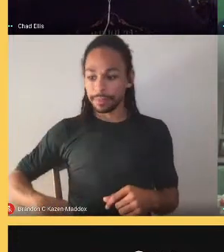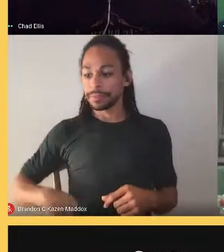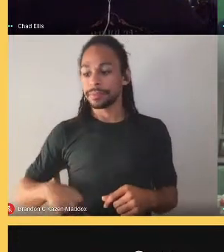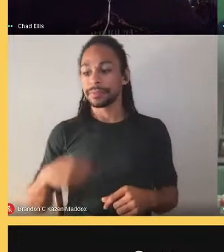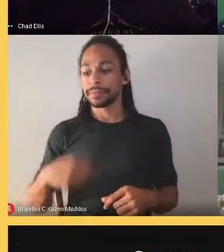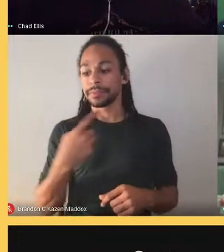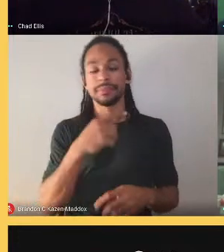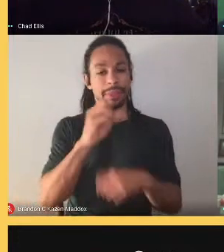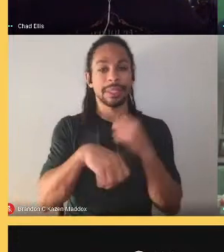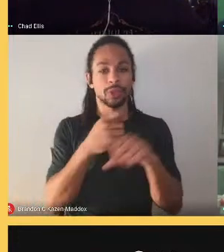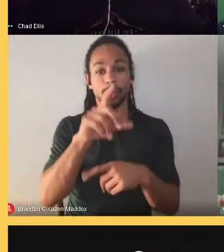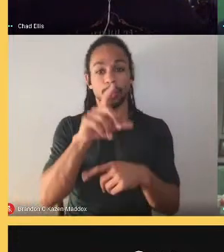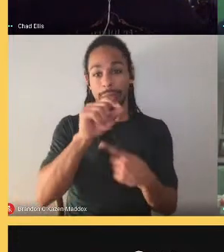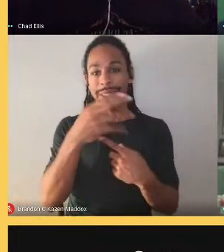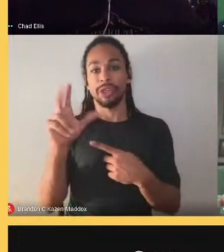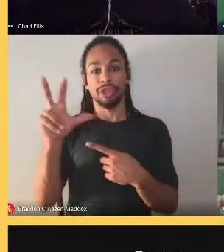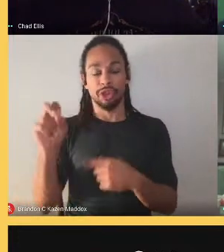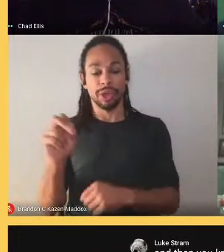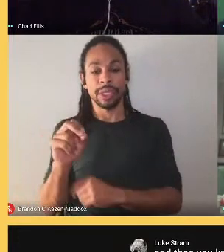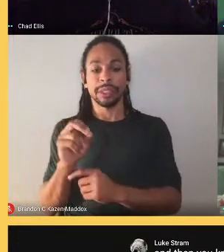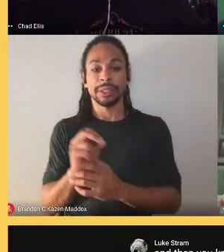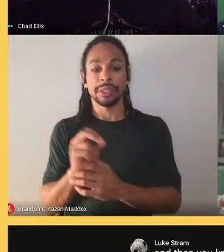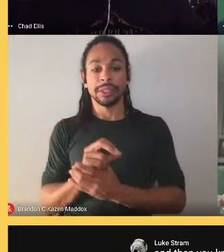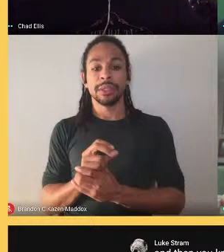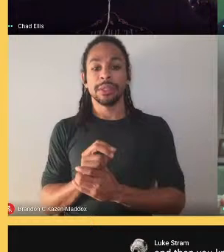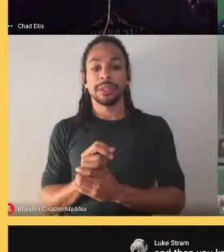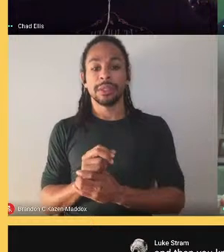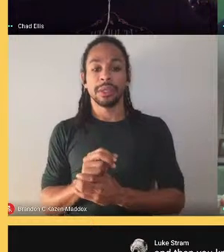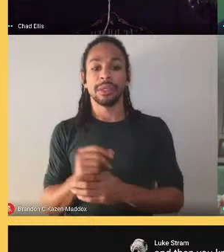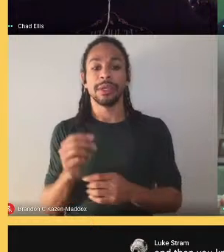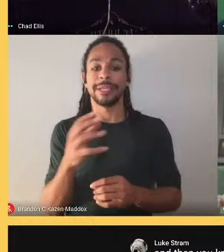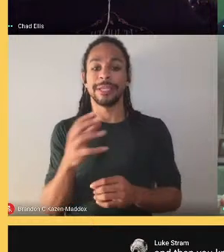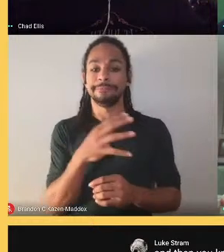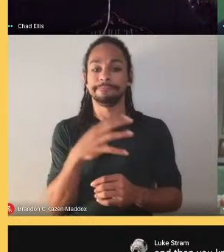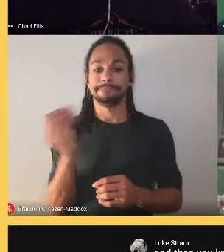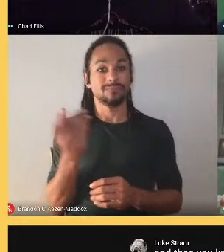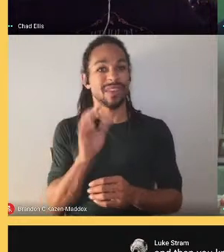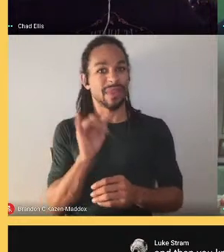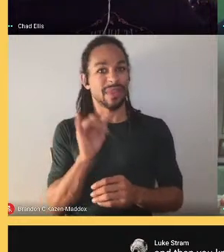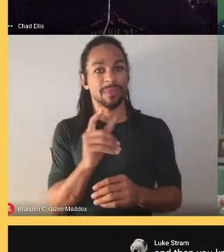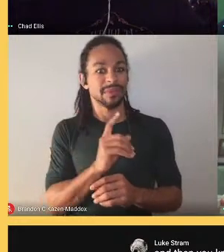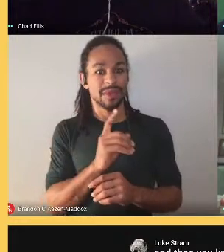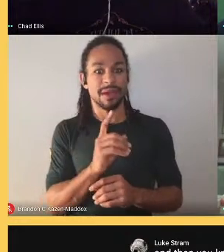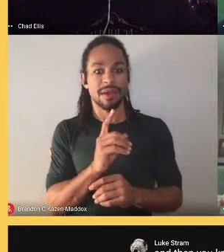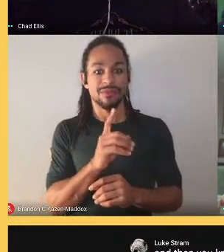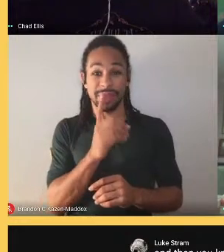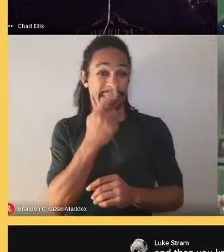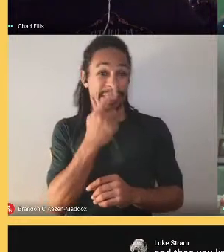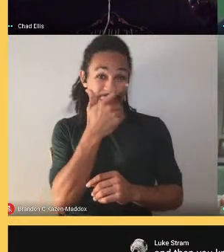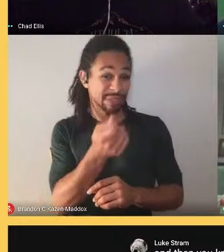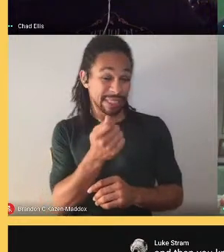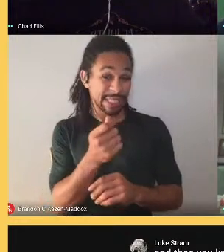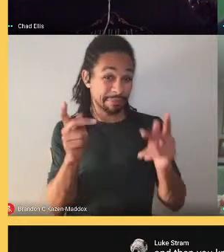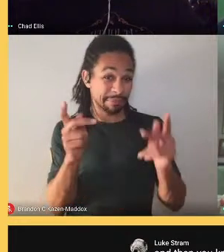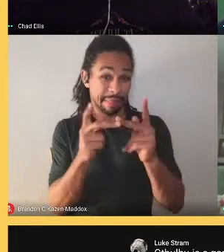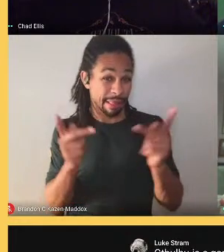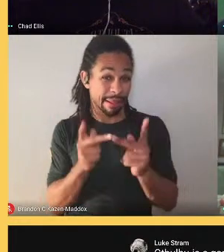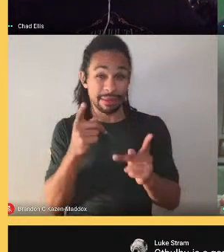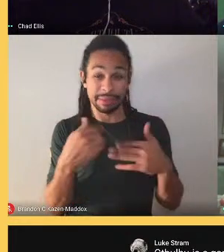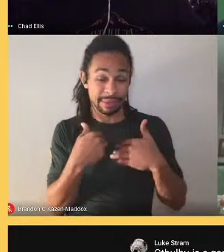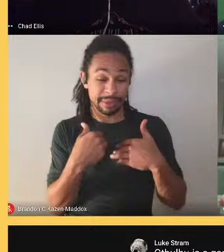rollicking and interesting place where you had a lot of, you know, you had, you know, Chinese indigenous